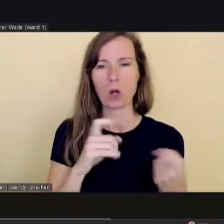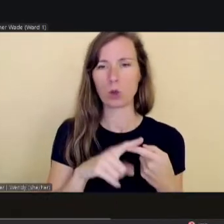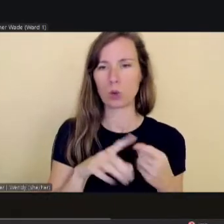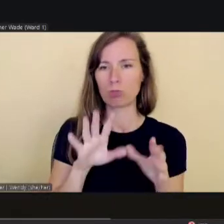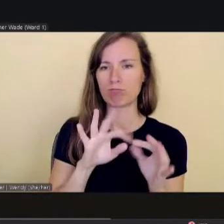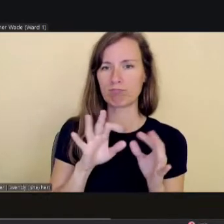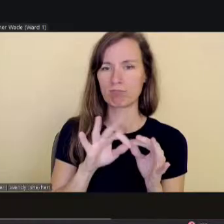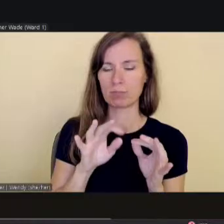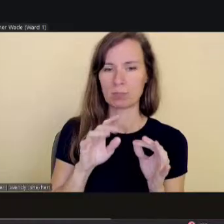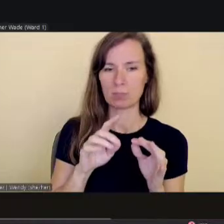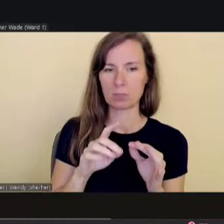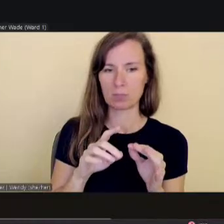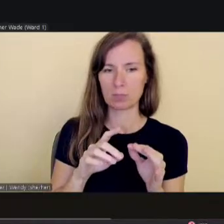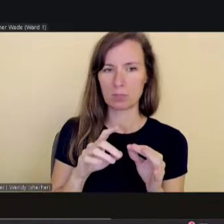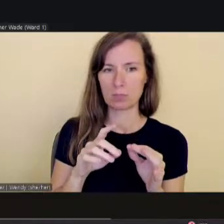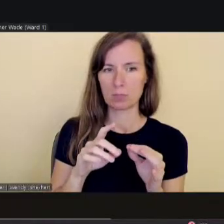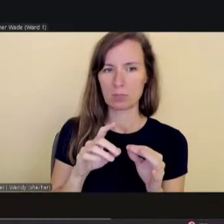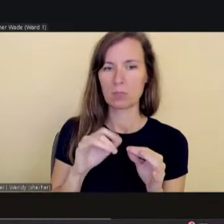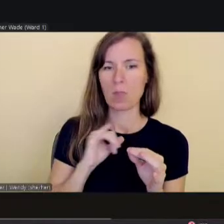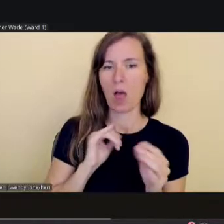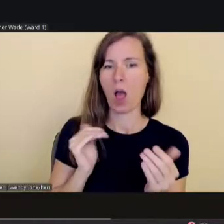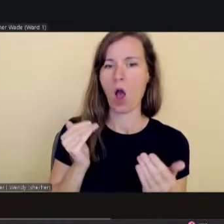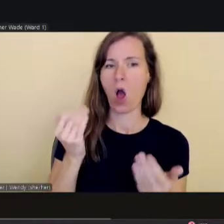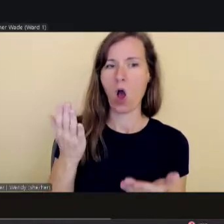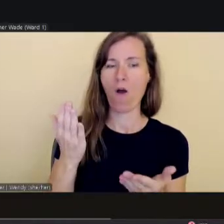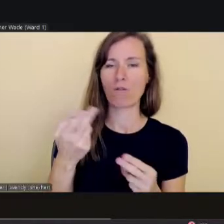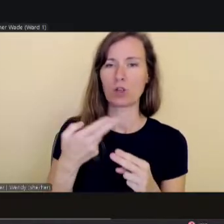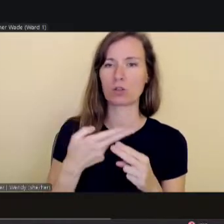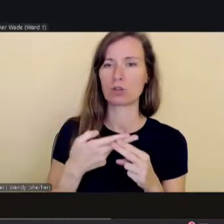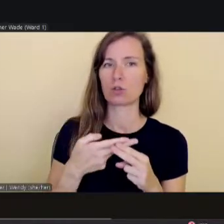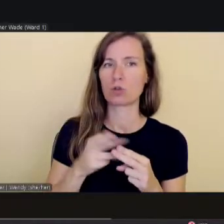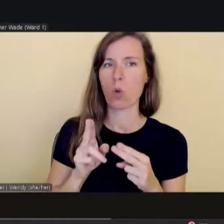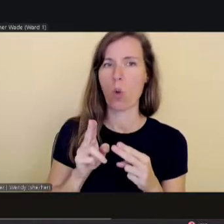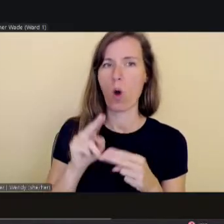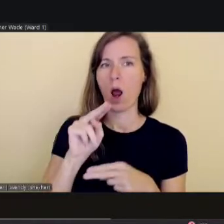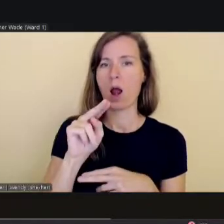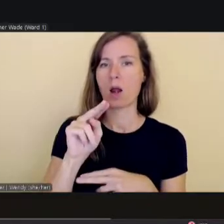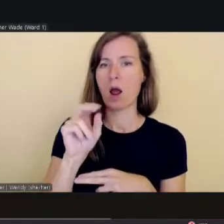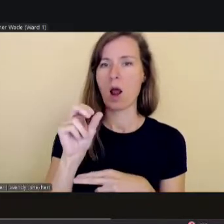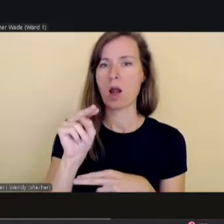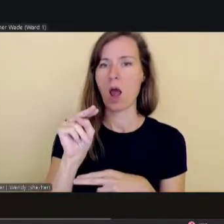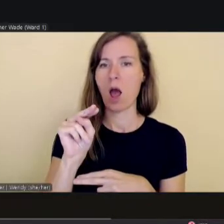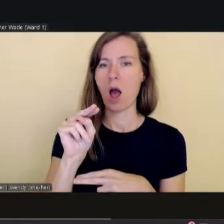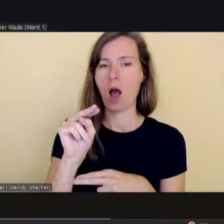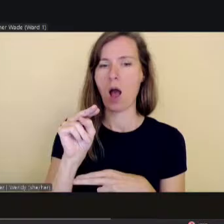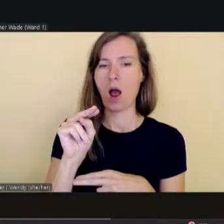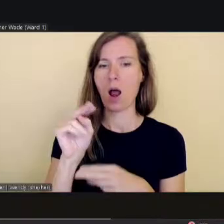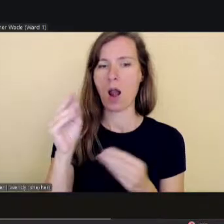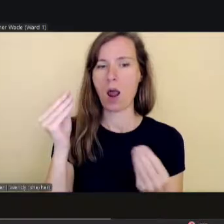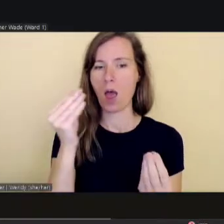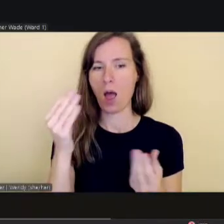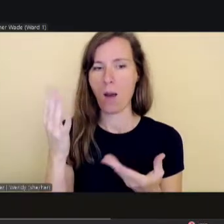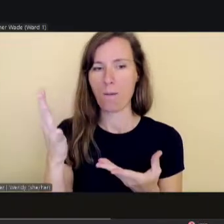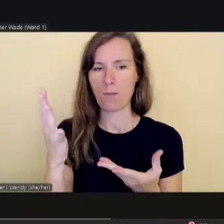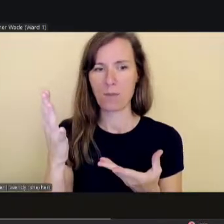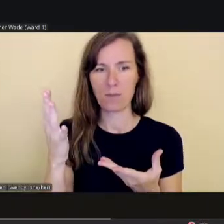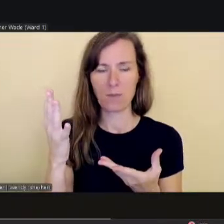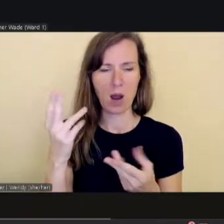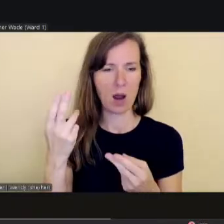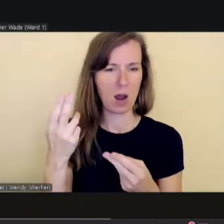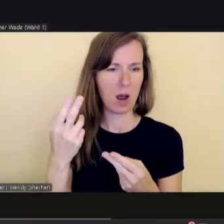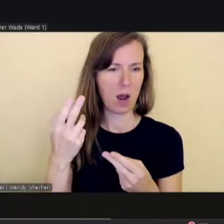going to offer a short non-update on the investigation that's underway.